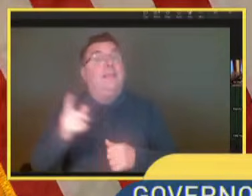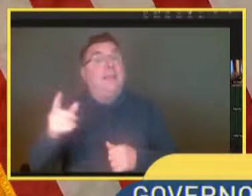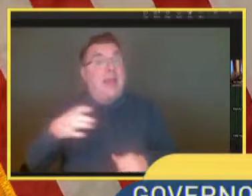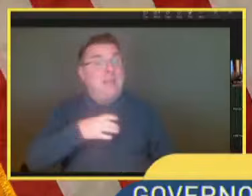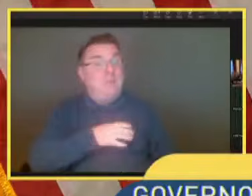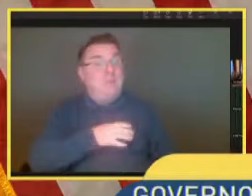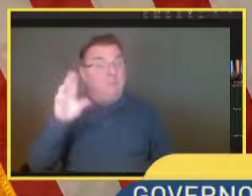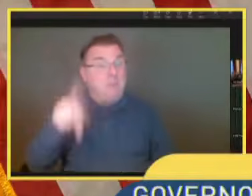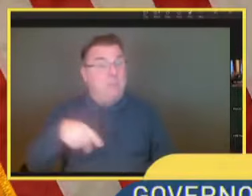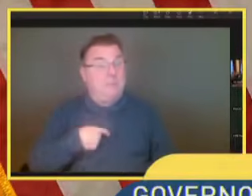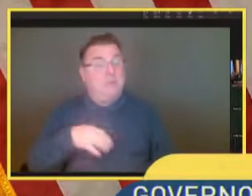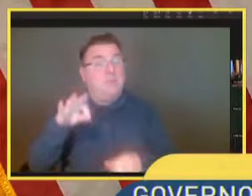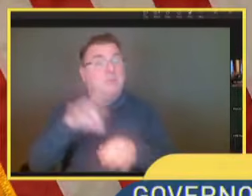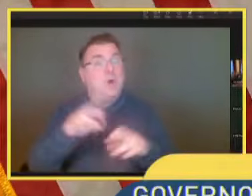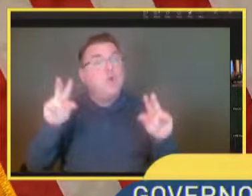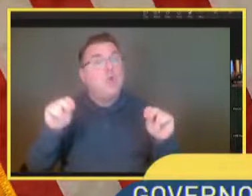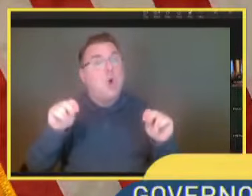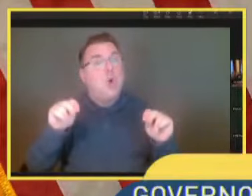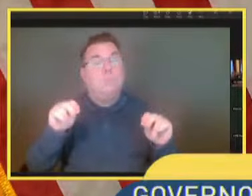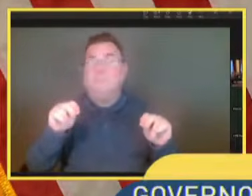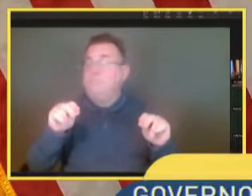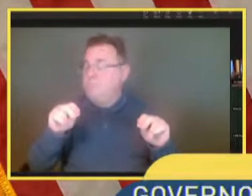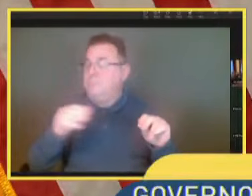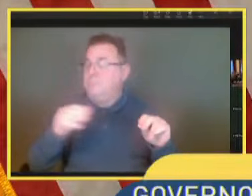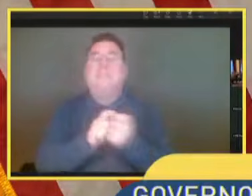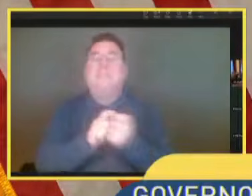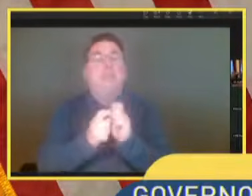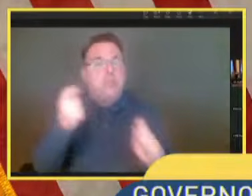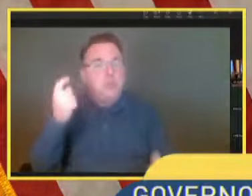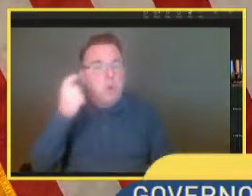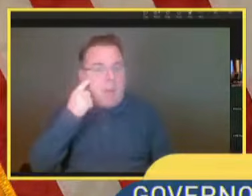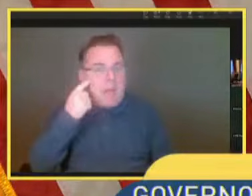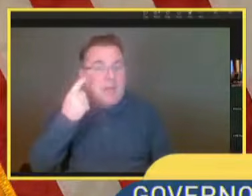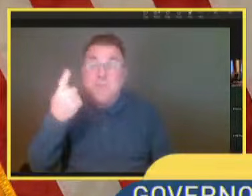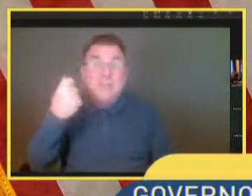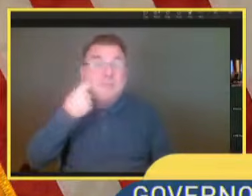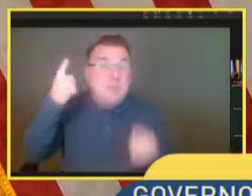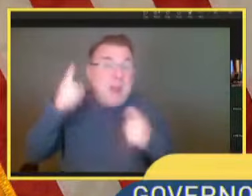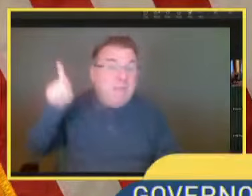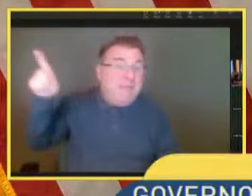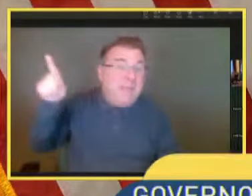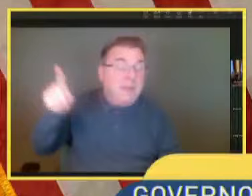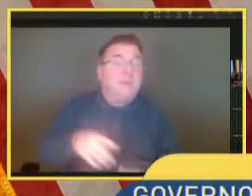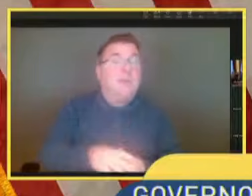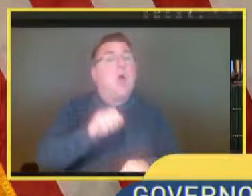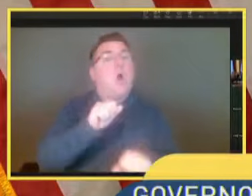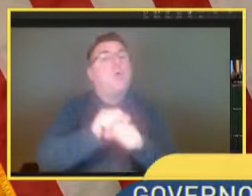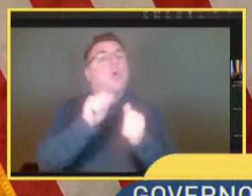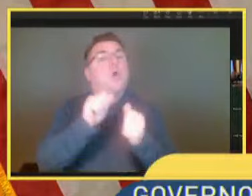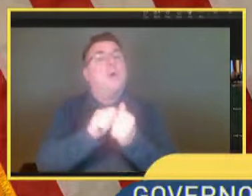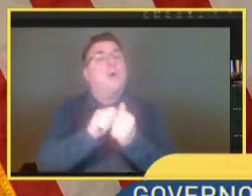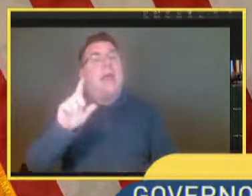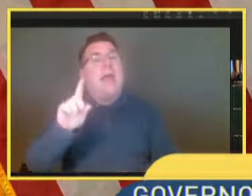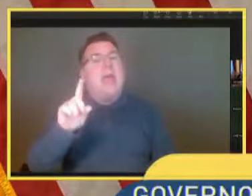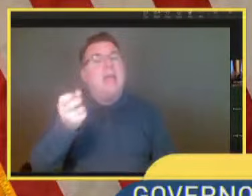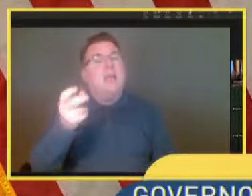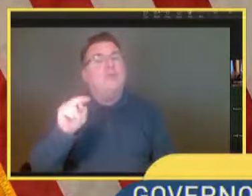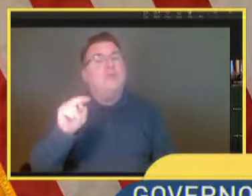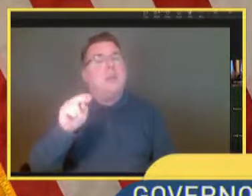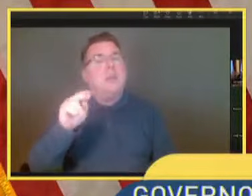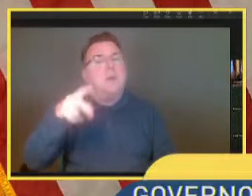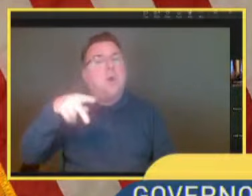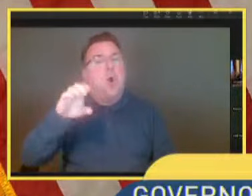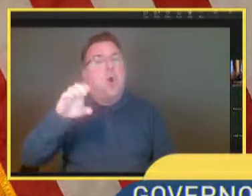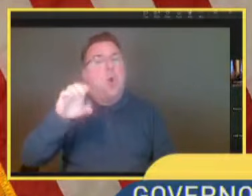hope they reconsider their position in light of recent events. I'm working with Senator Adrian Cortez and Representative Edwin Obras on legislation to